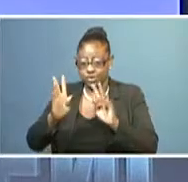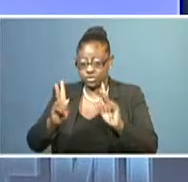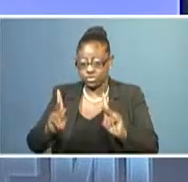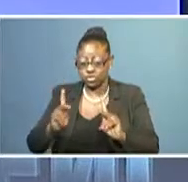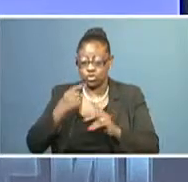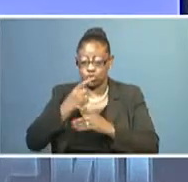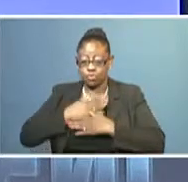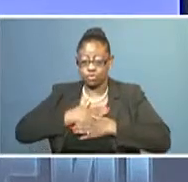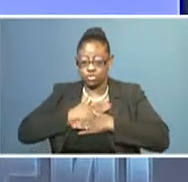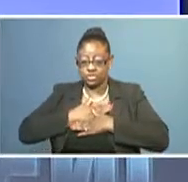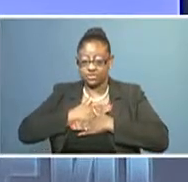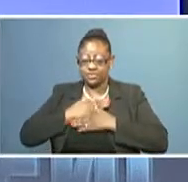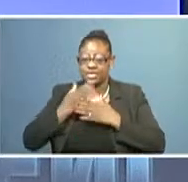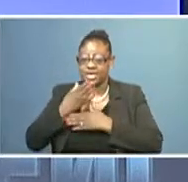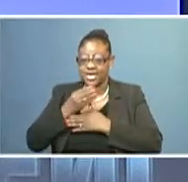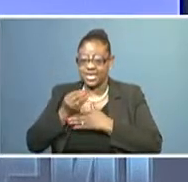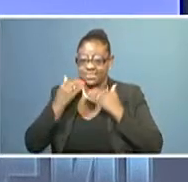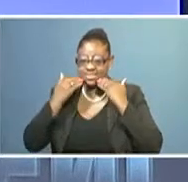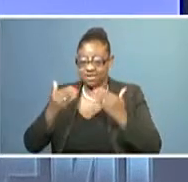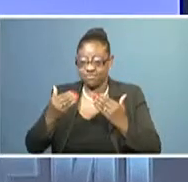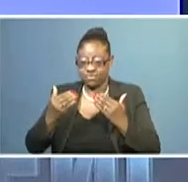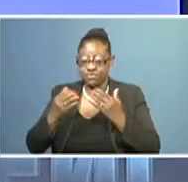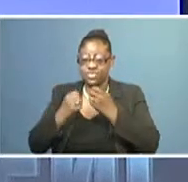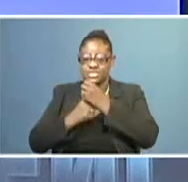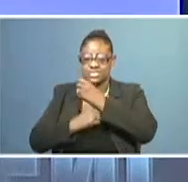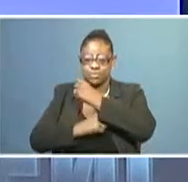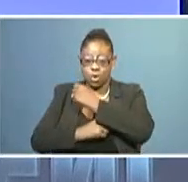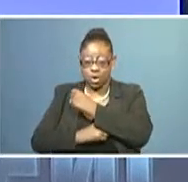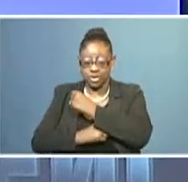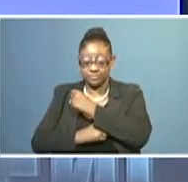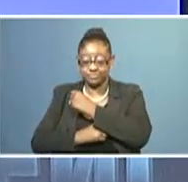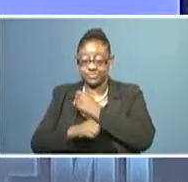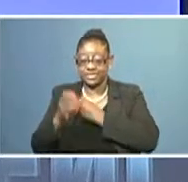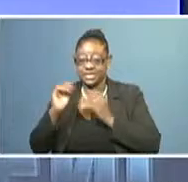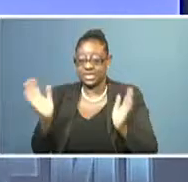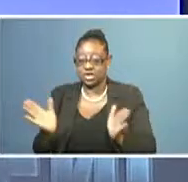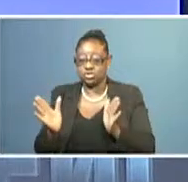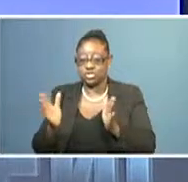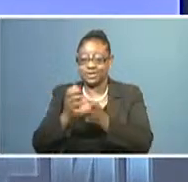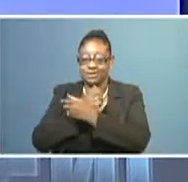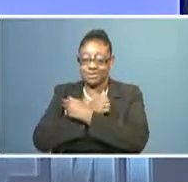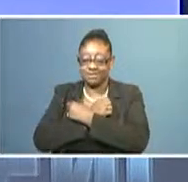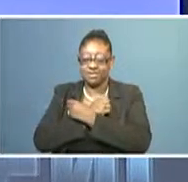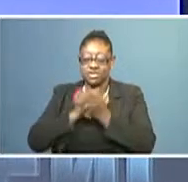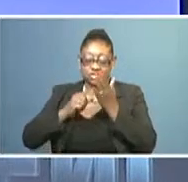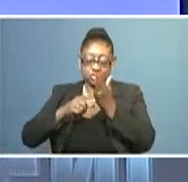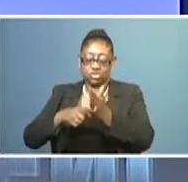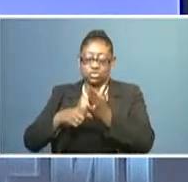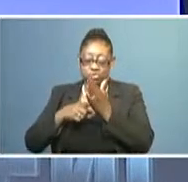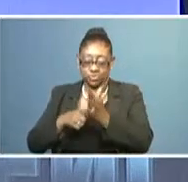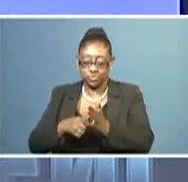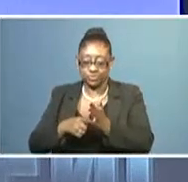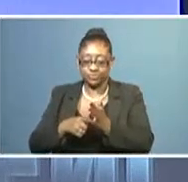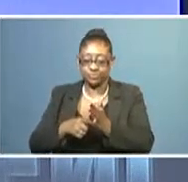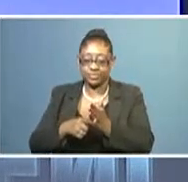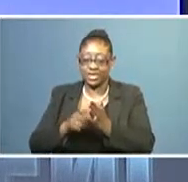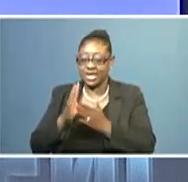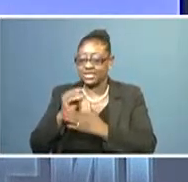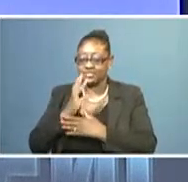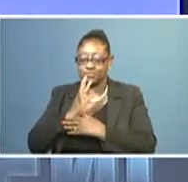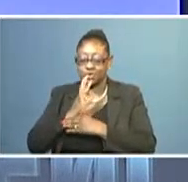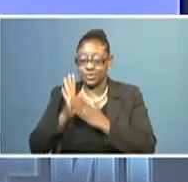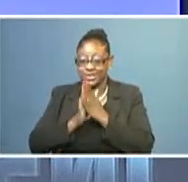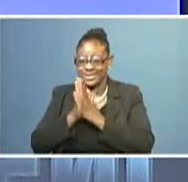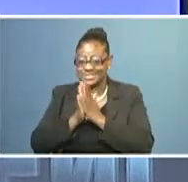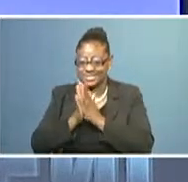so appreciative and thankful for the consistent support, encouragement, and love she'd been shown, one who spoke with excitement